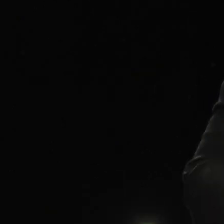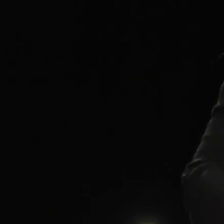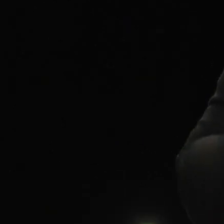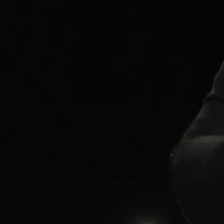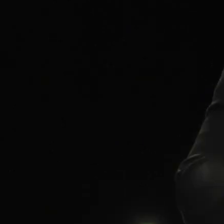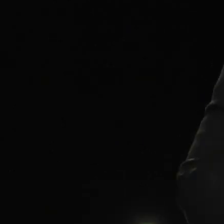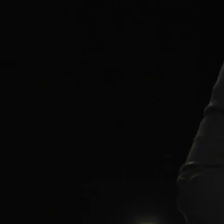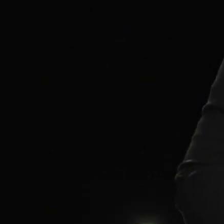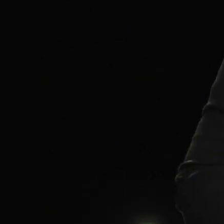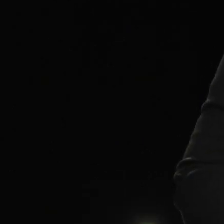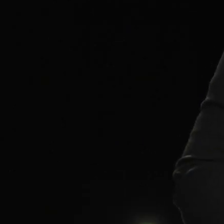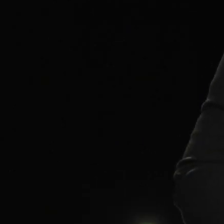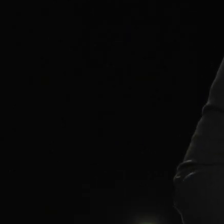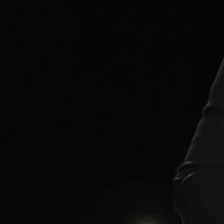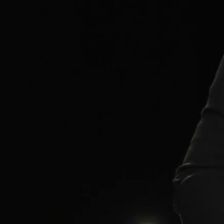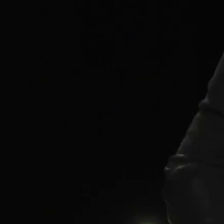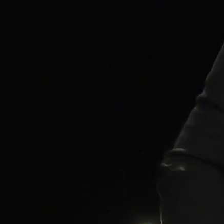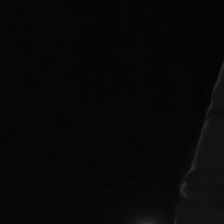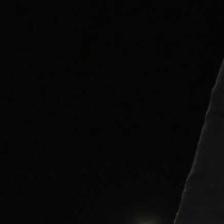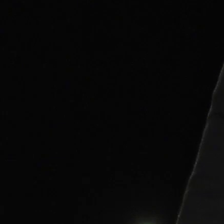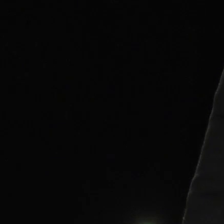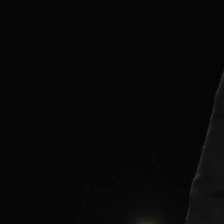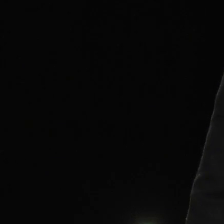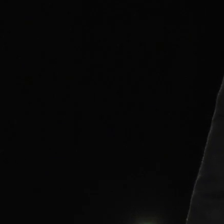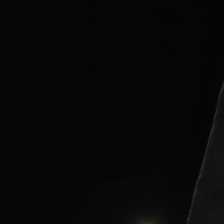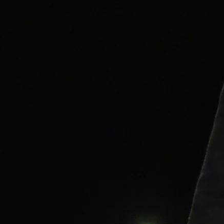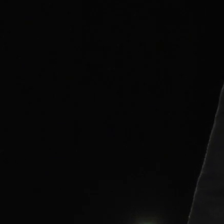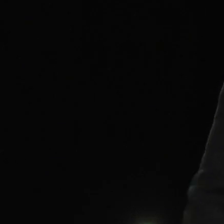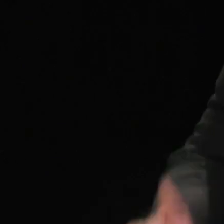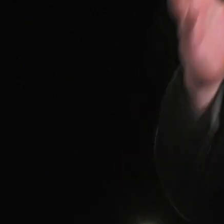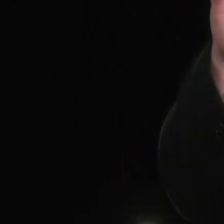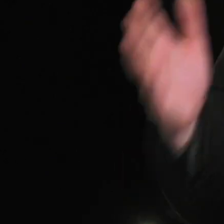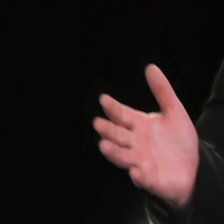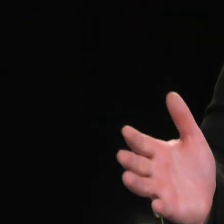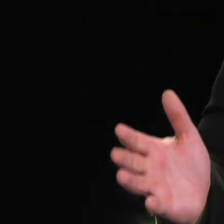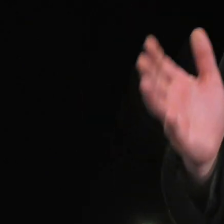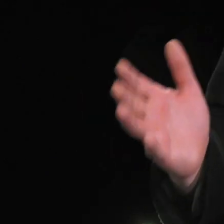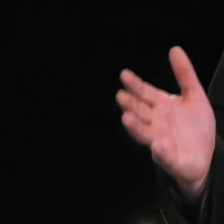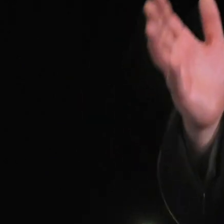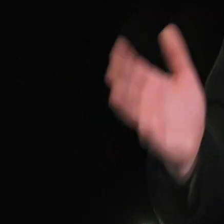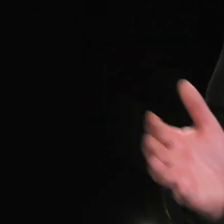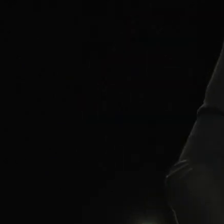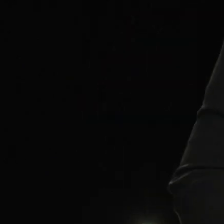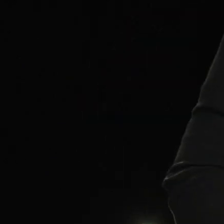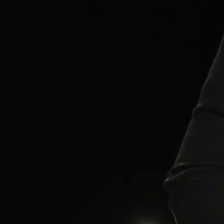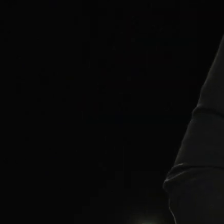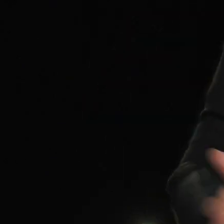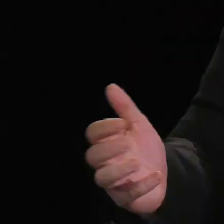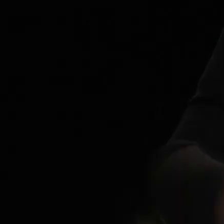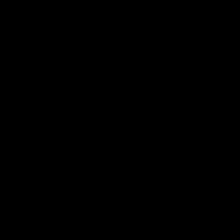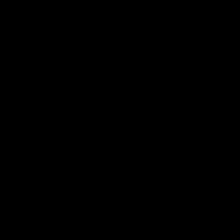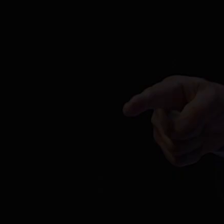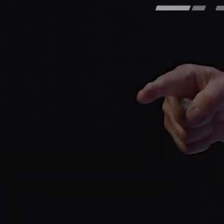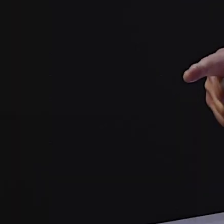or Facebook, just drop a little comment and someone will be sending you a message. Make sure to join us tomorrow at 11 a.m.